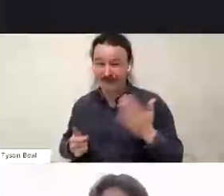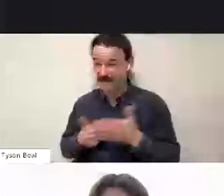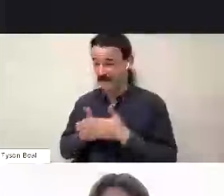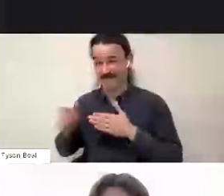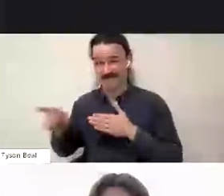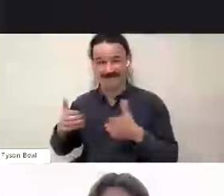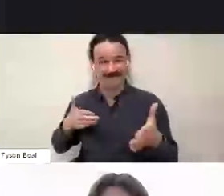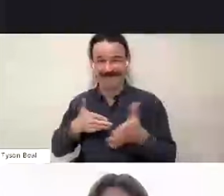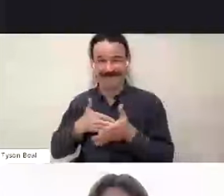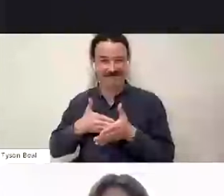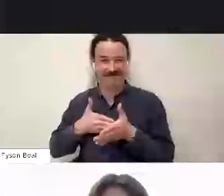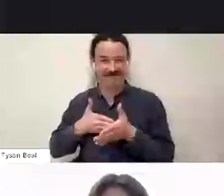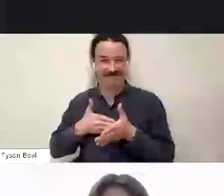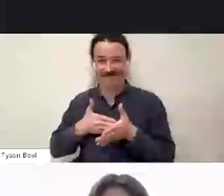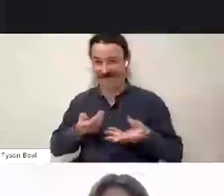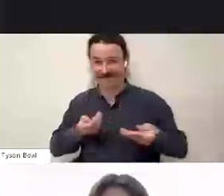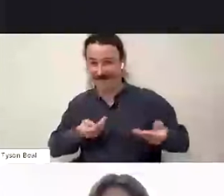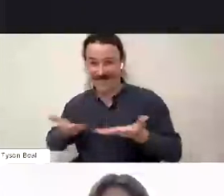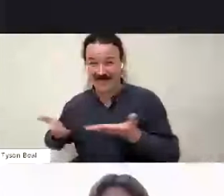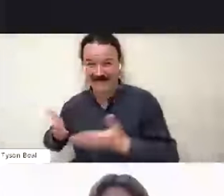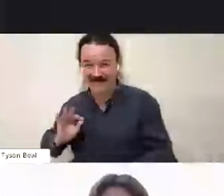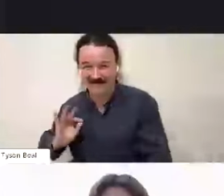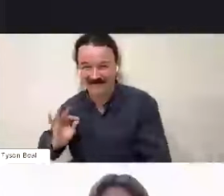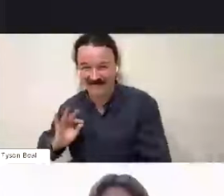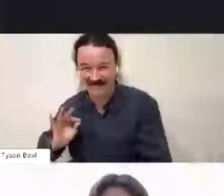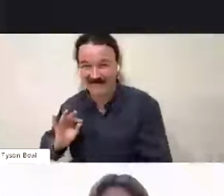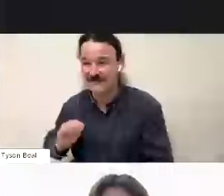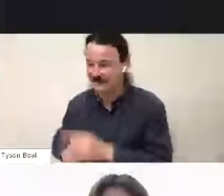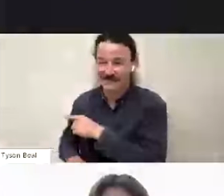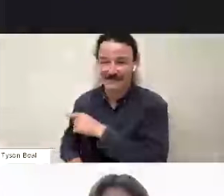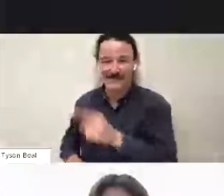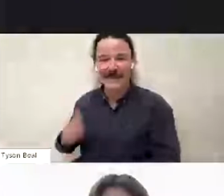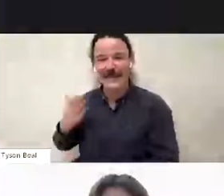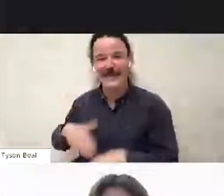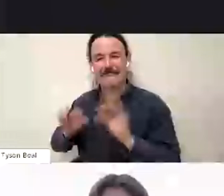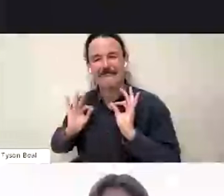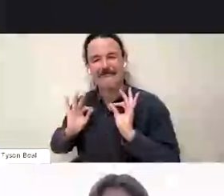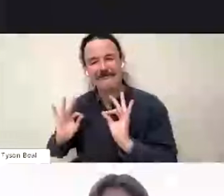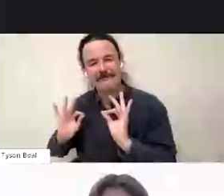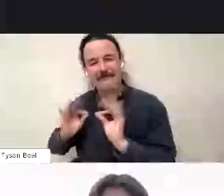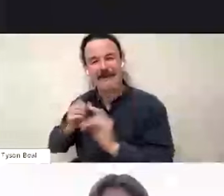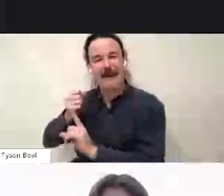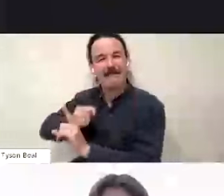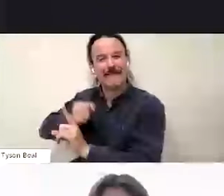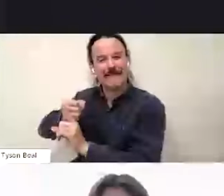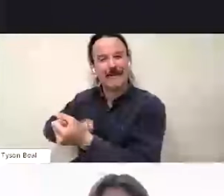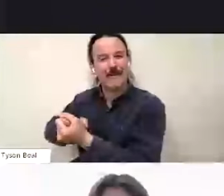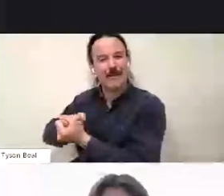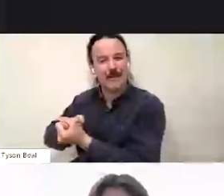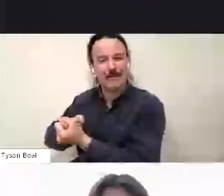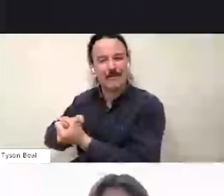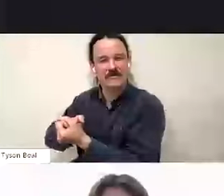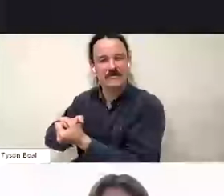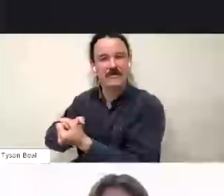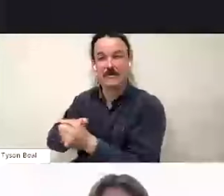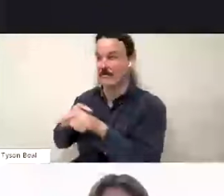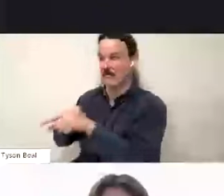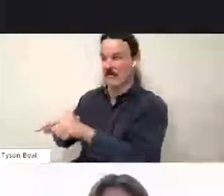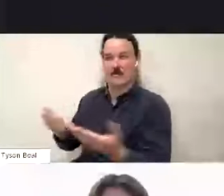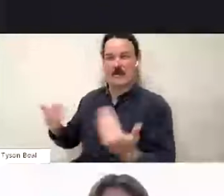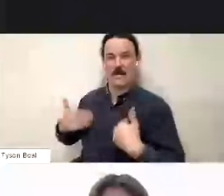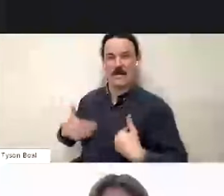our people with disability to access individual advocacy supports wherever they live. But what I thought I